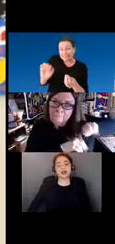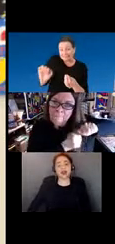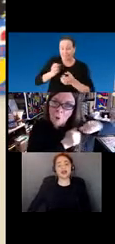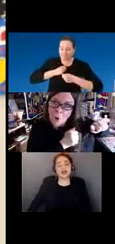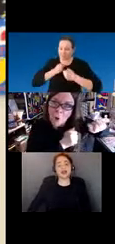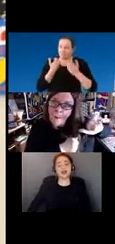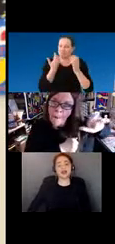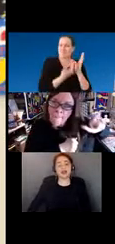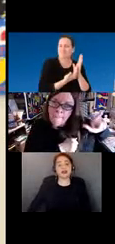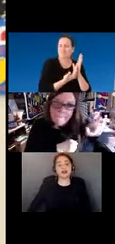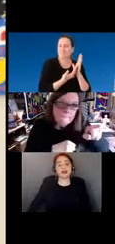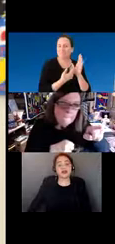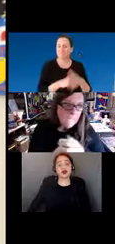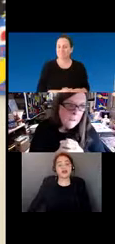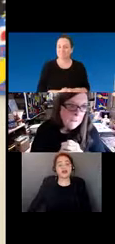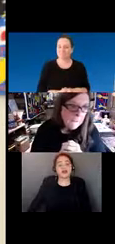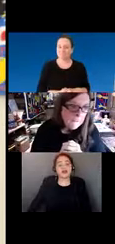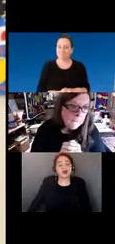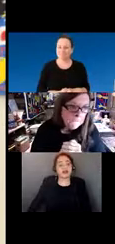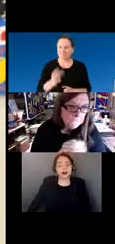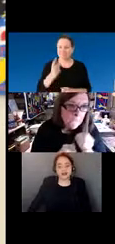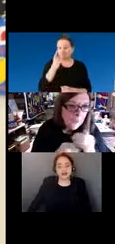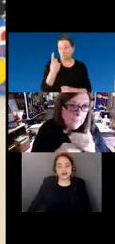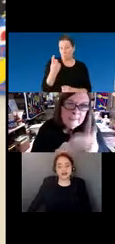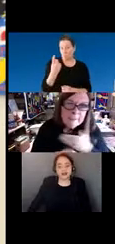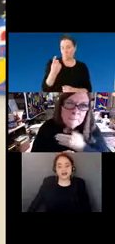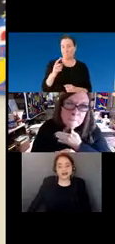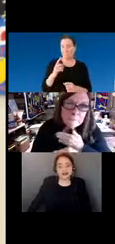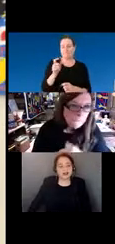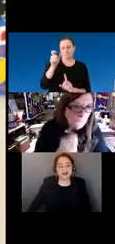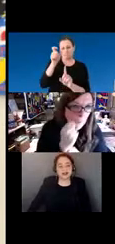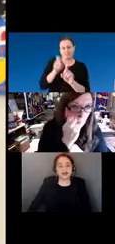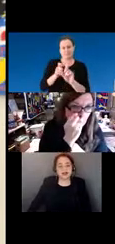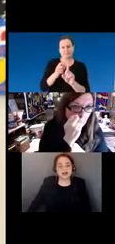There's a counselor standing off to the far left.